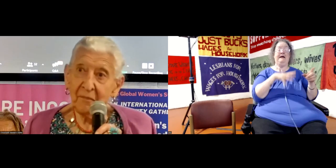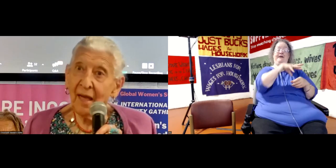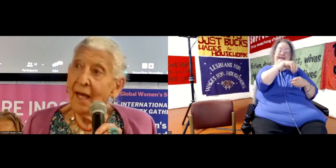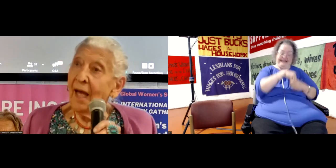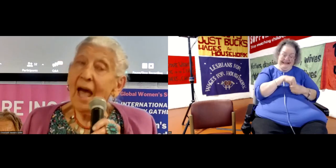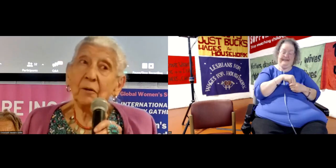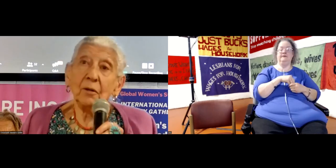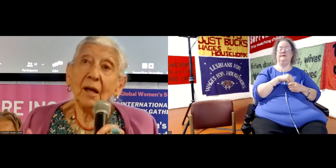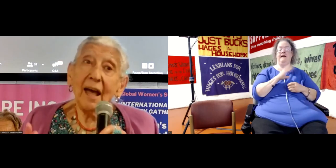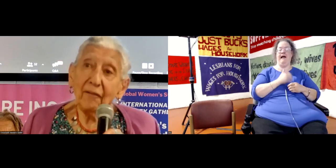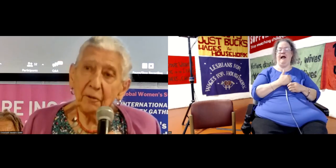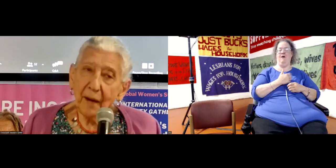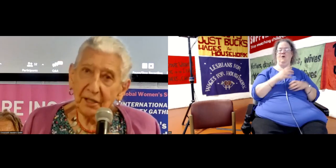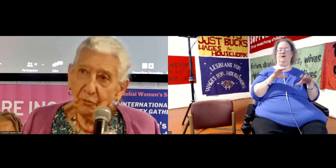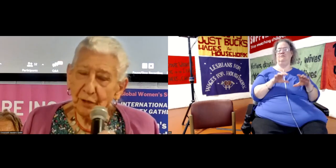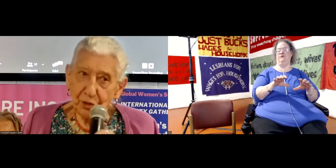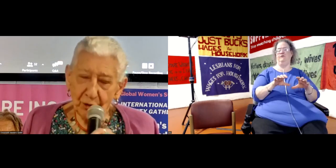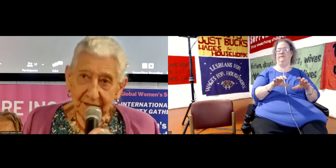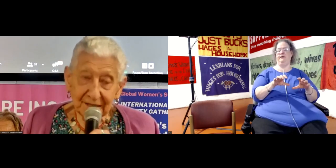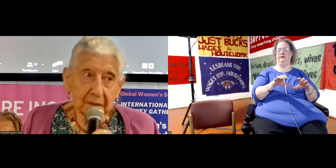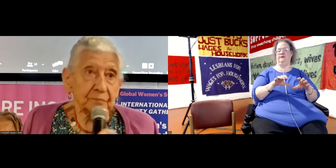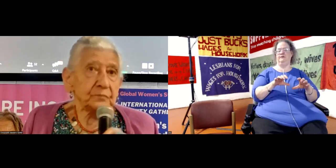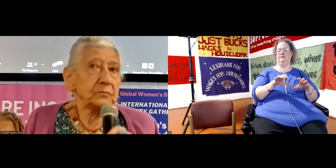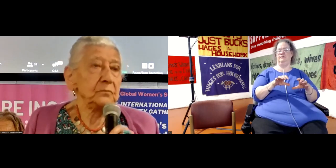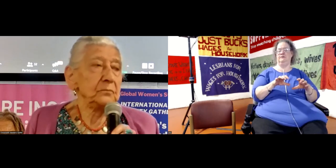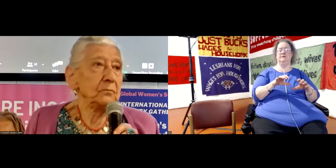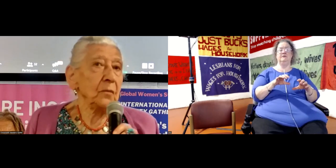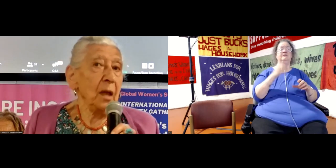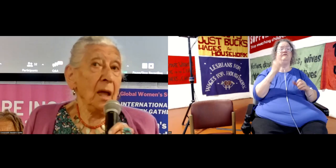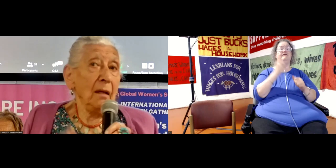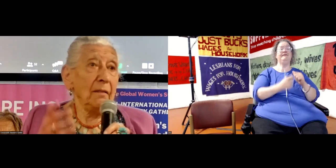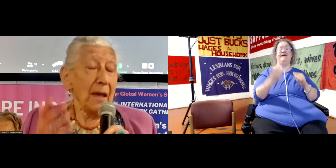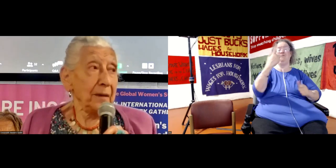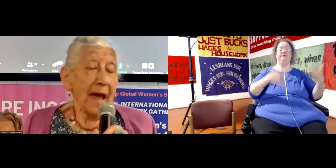campaign. And everybody rejoiced.